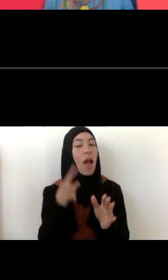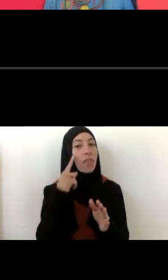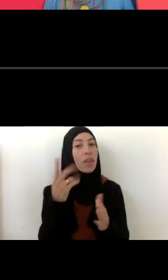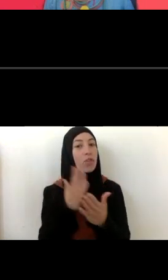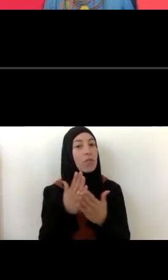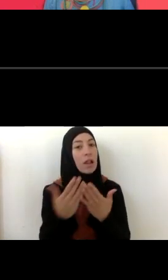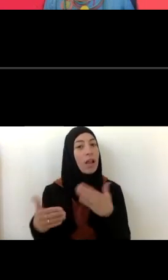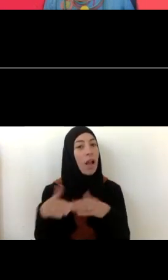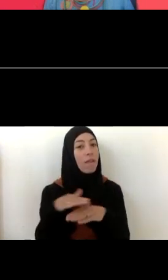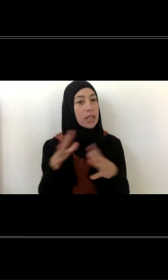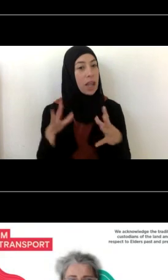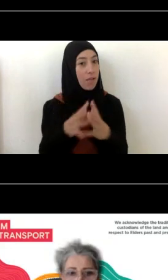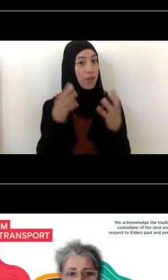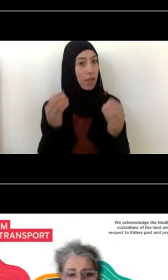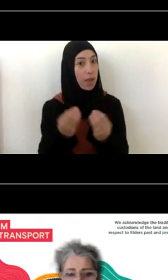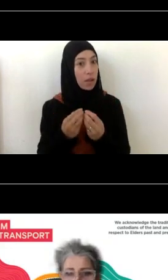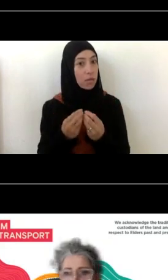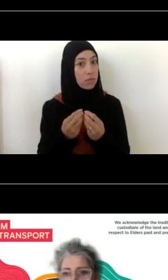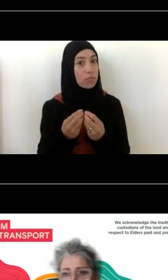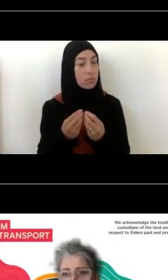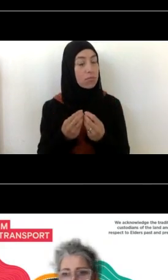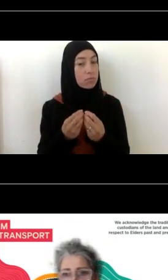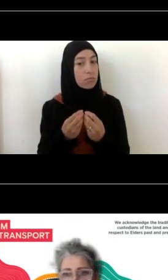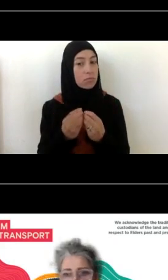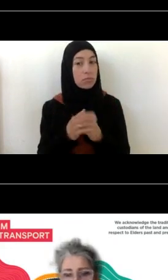covered everything there.